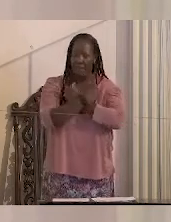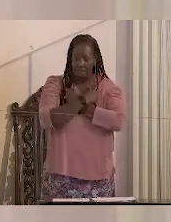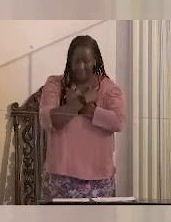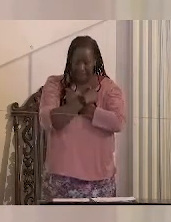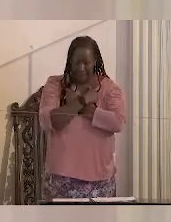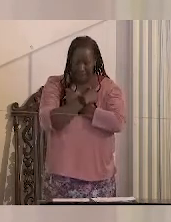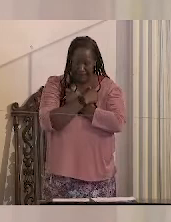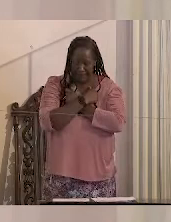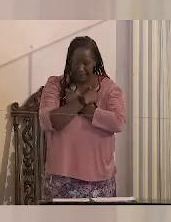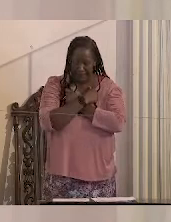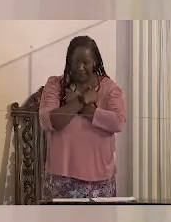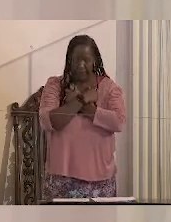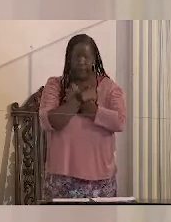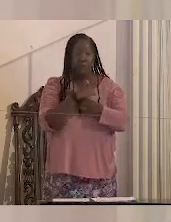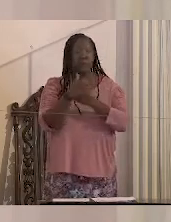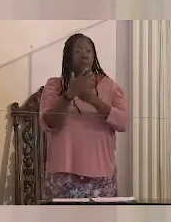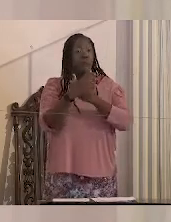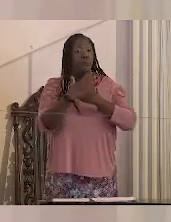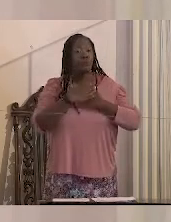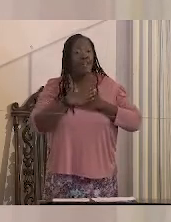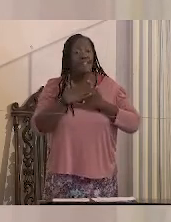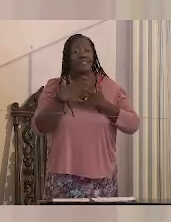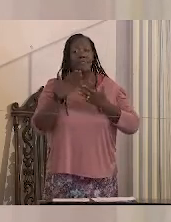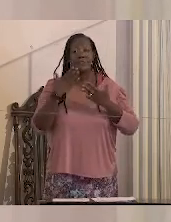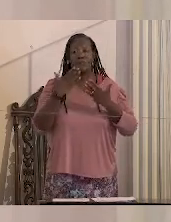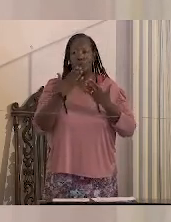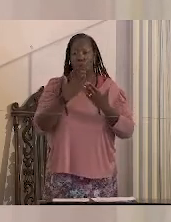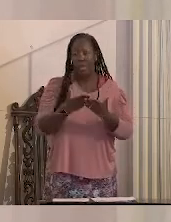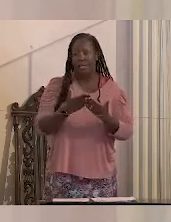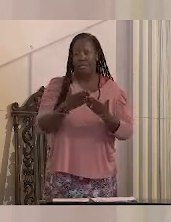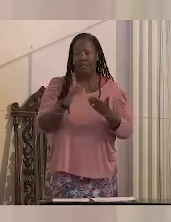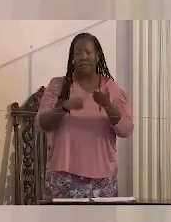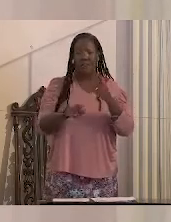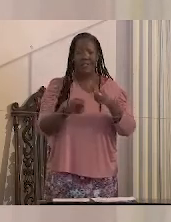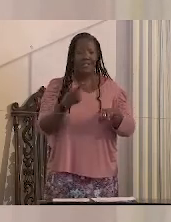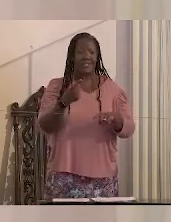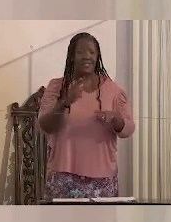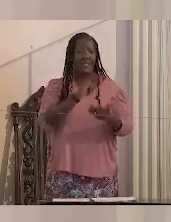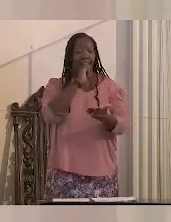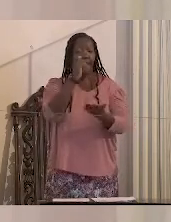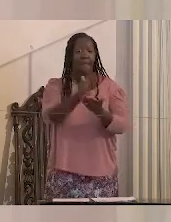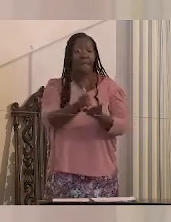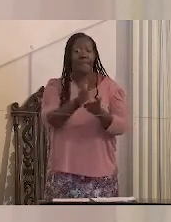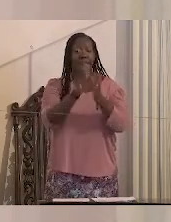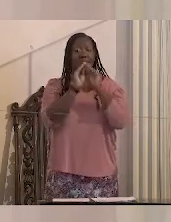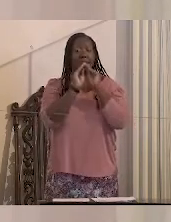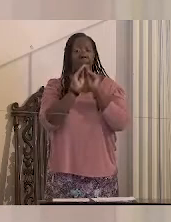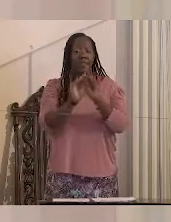Rest well, friends. Amen and blessed be.